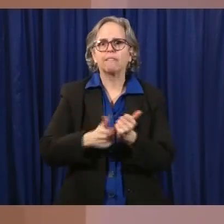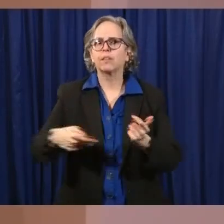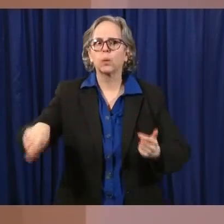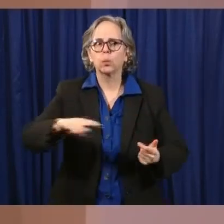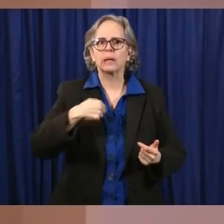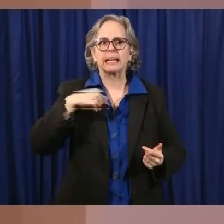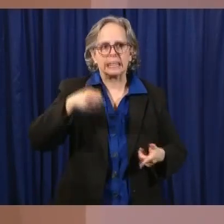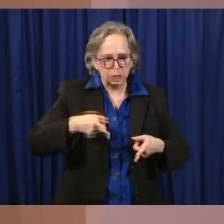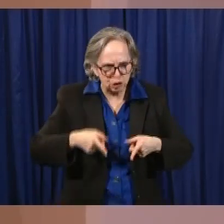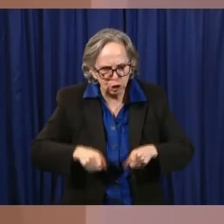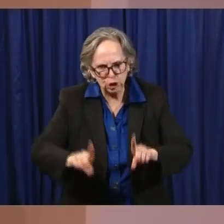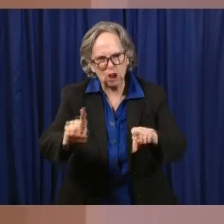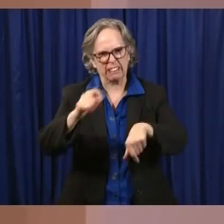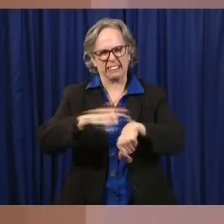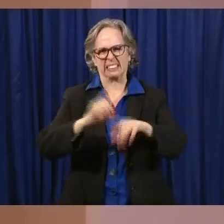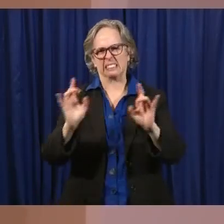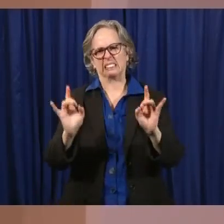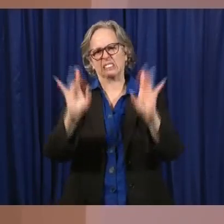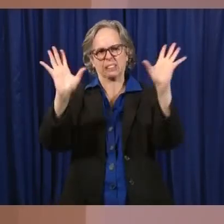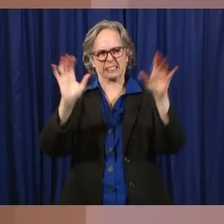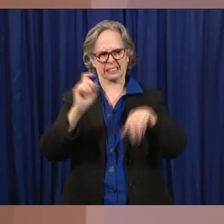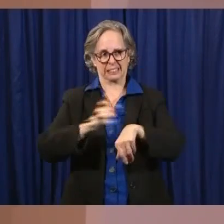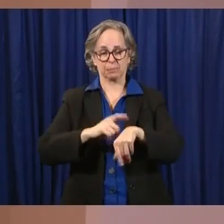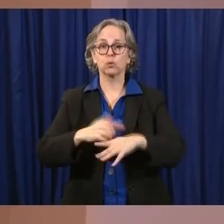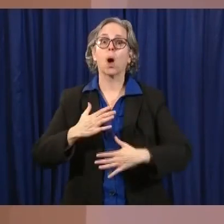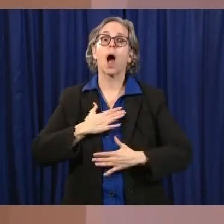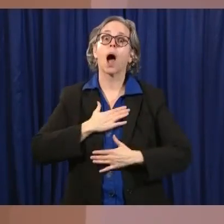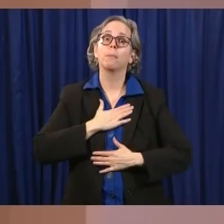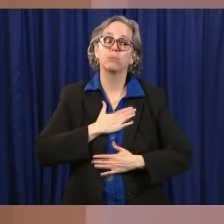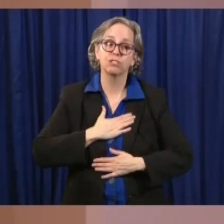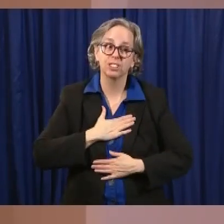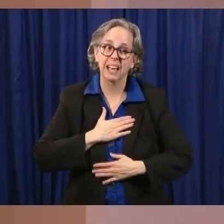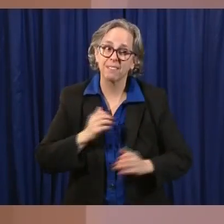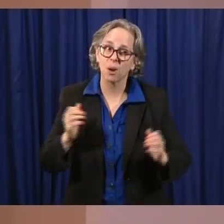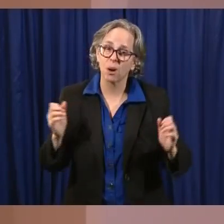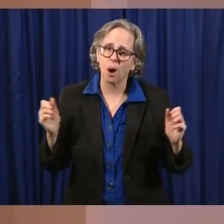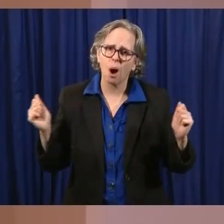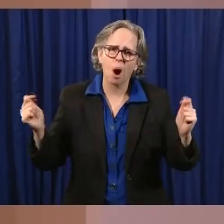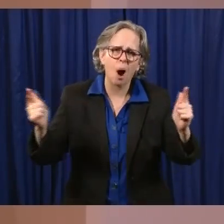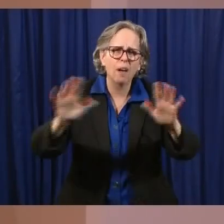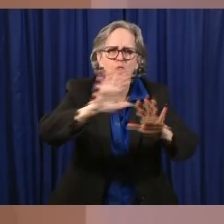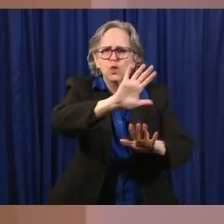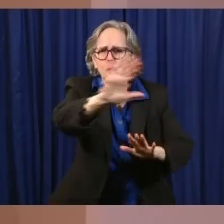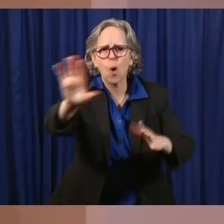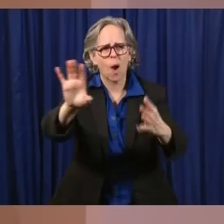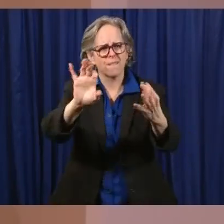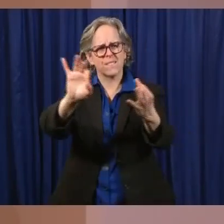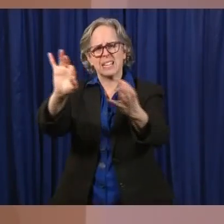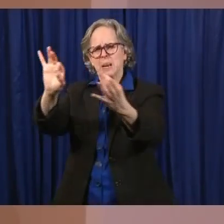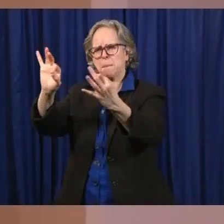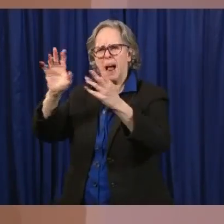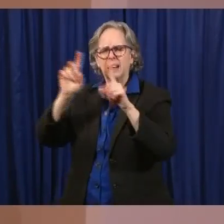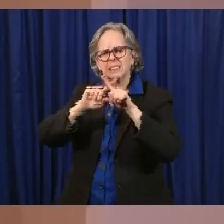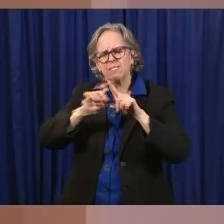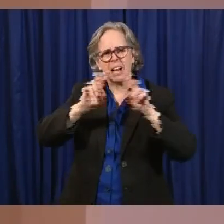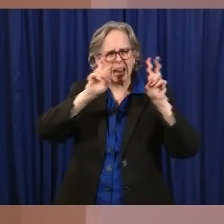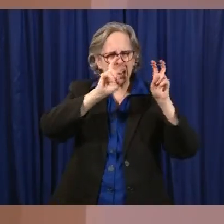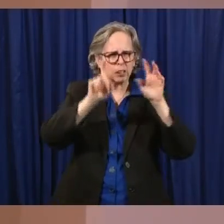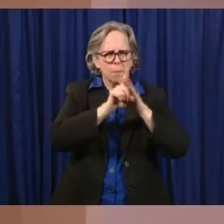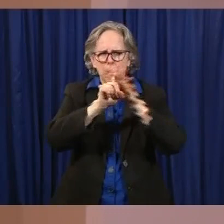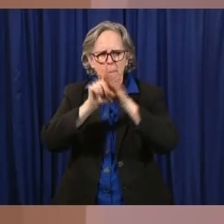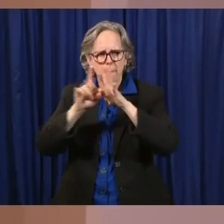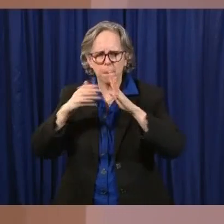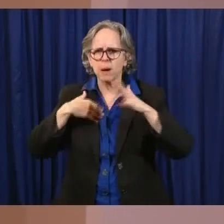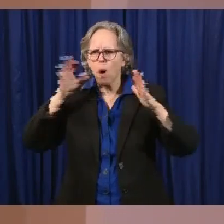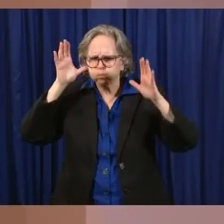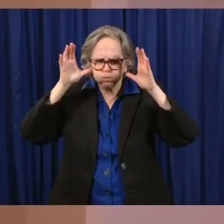difficult time. And we appreciate all of the feedback that we're getting on these issues. One of the things that the governor always